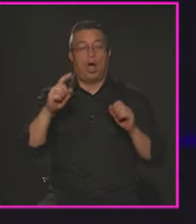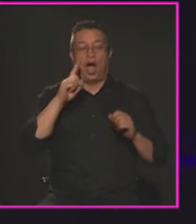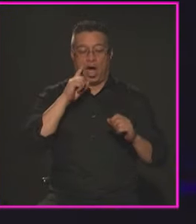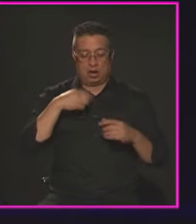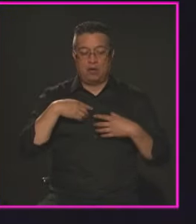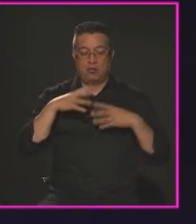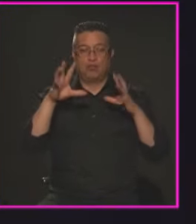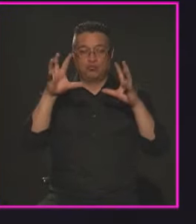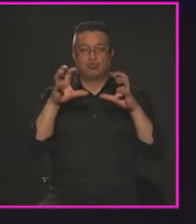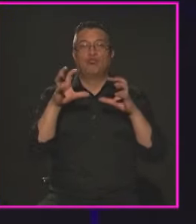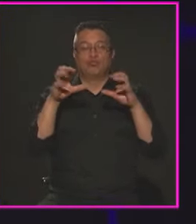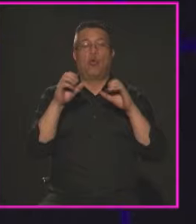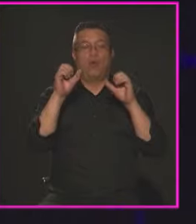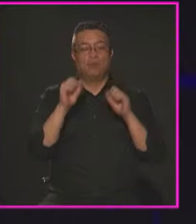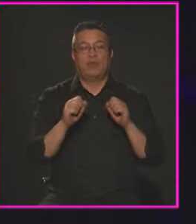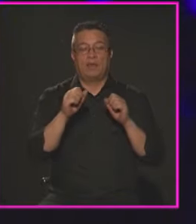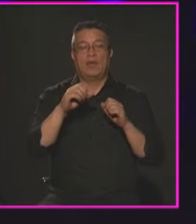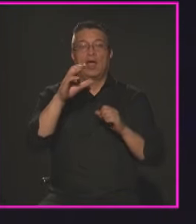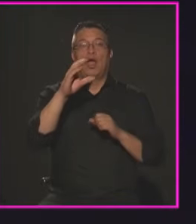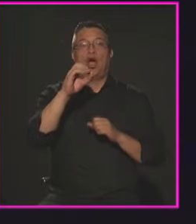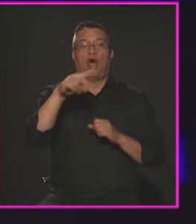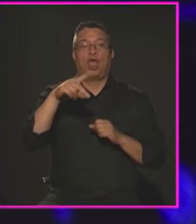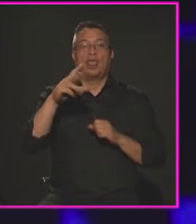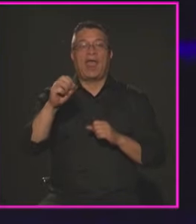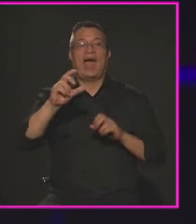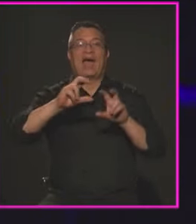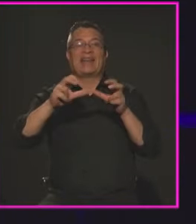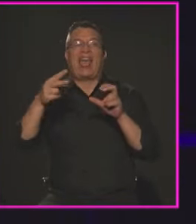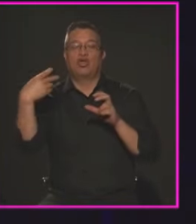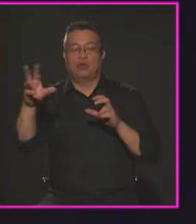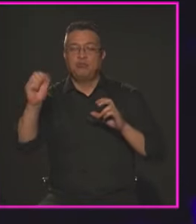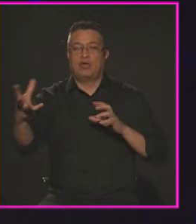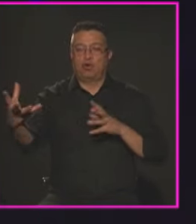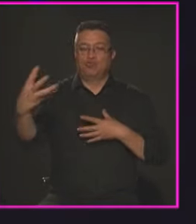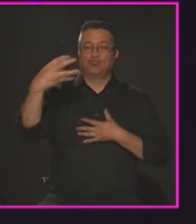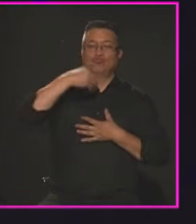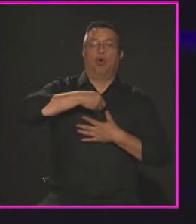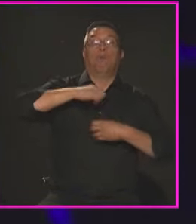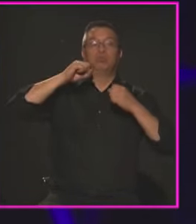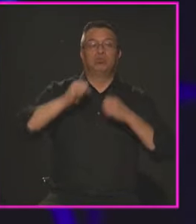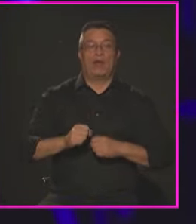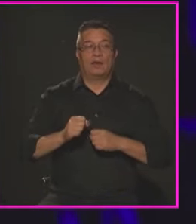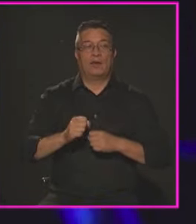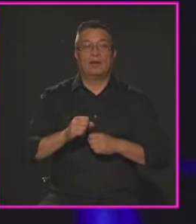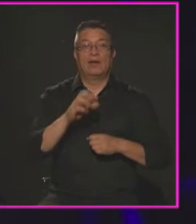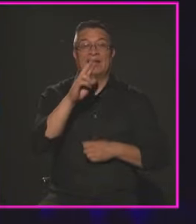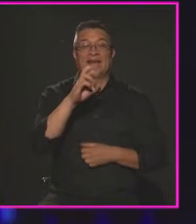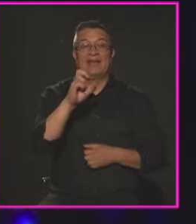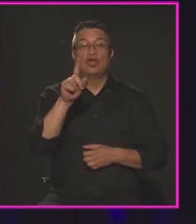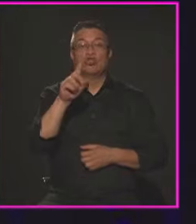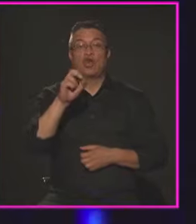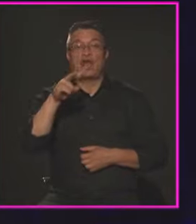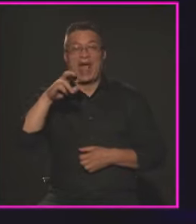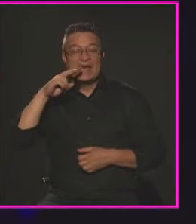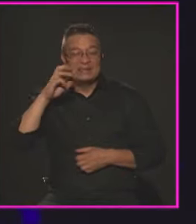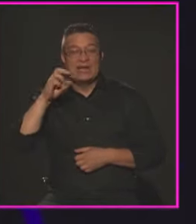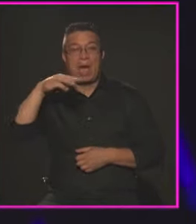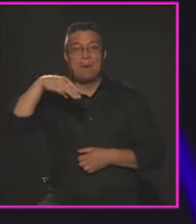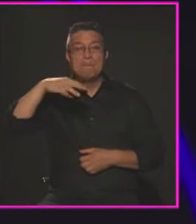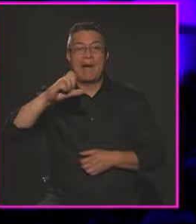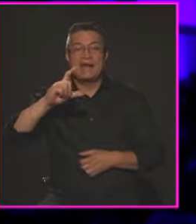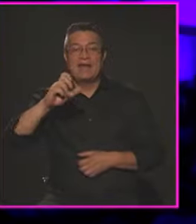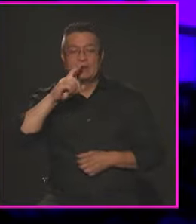waves. It's doubtful that he imagined MRI, but it's striking to see that he had already this interesting idea. In fact, a